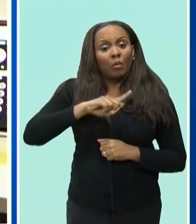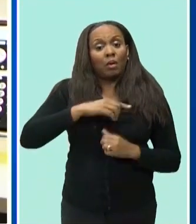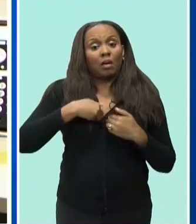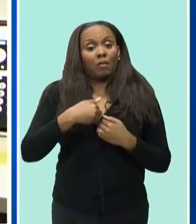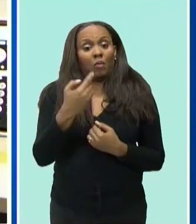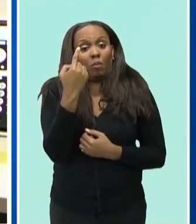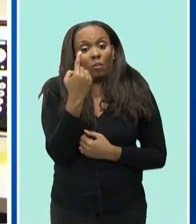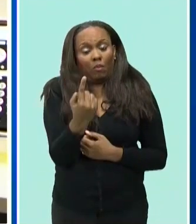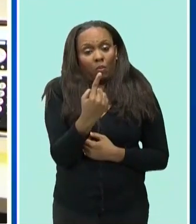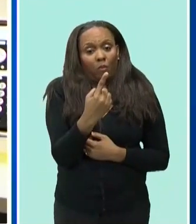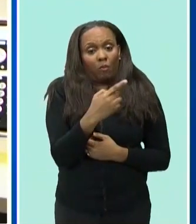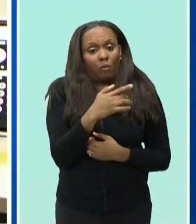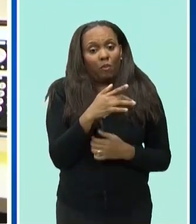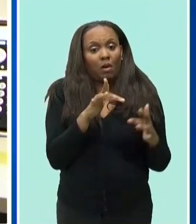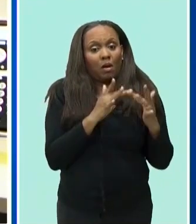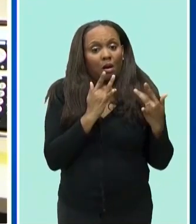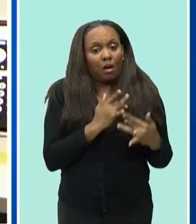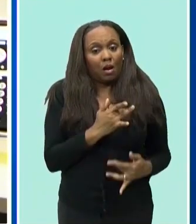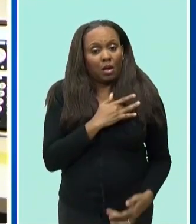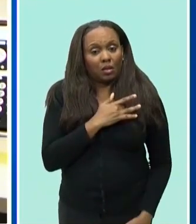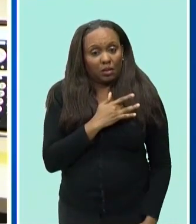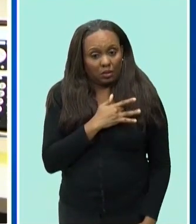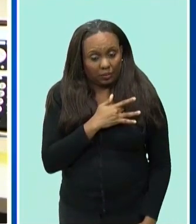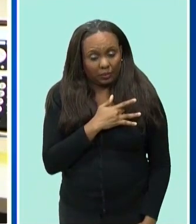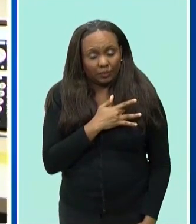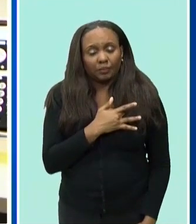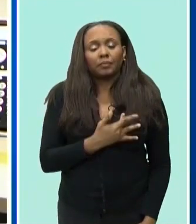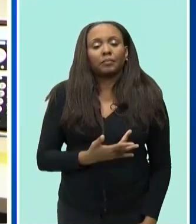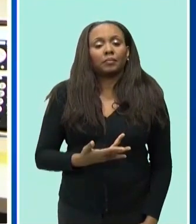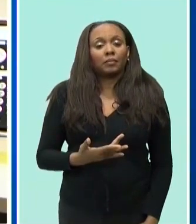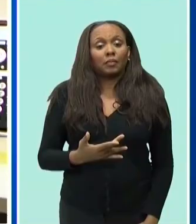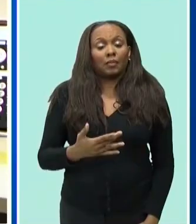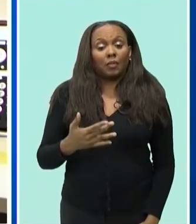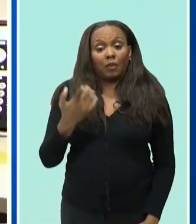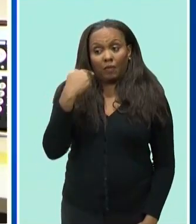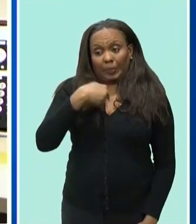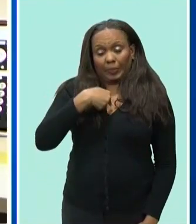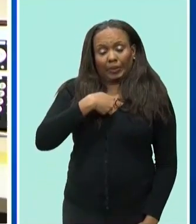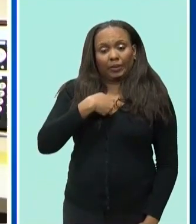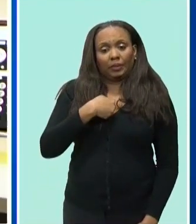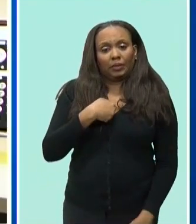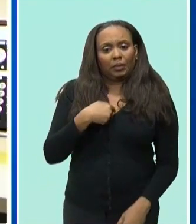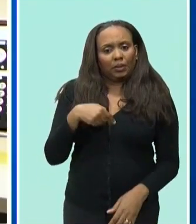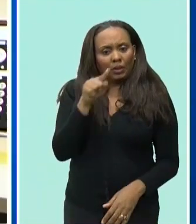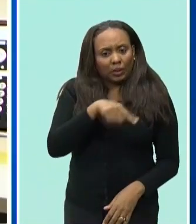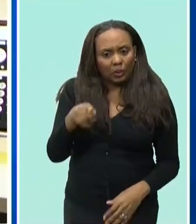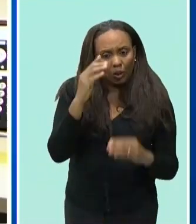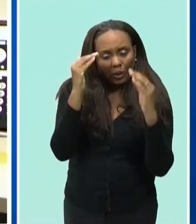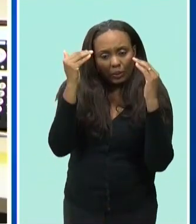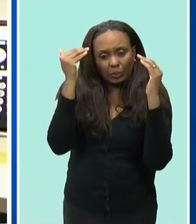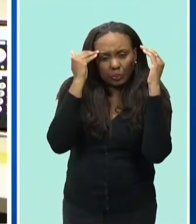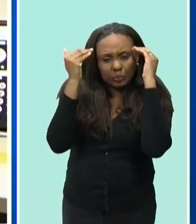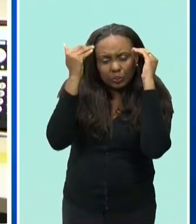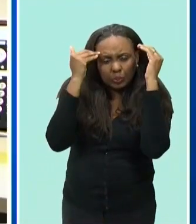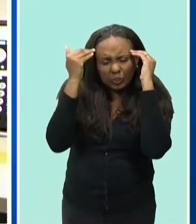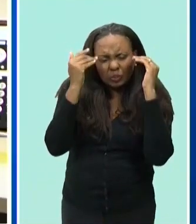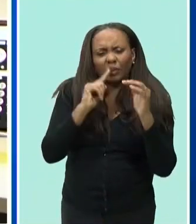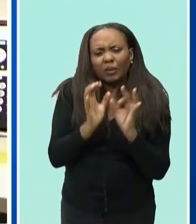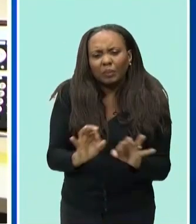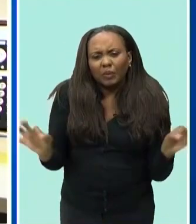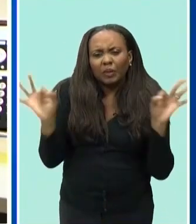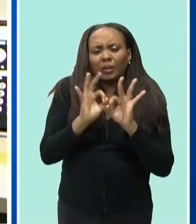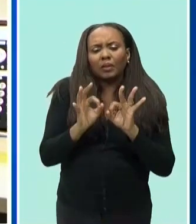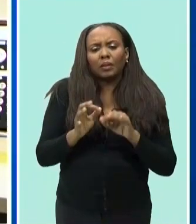to take care of it. So for me, awareness, raising awareness, what is in the public domain is very important.